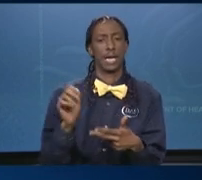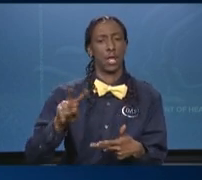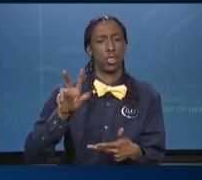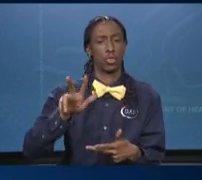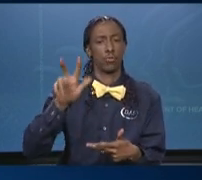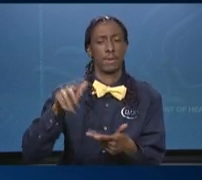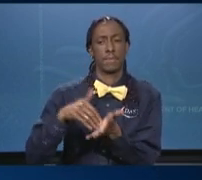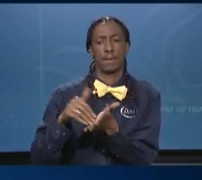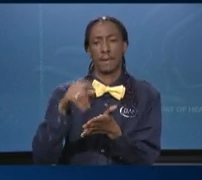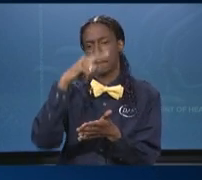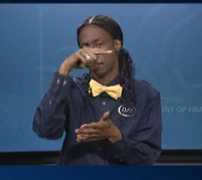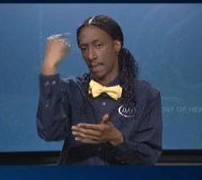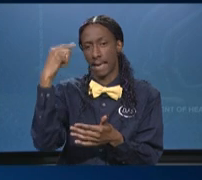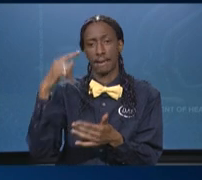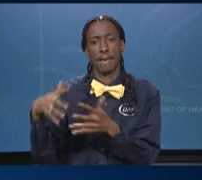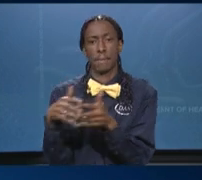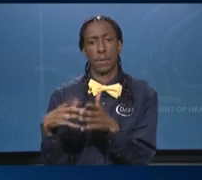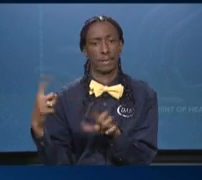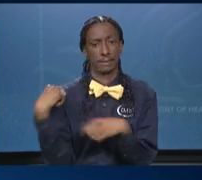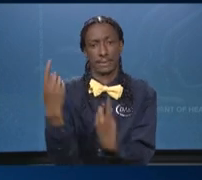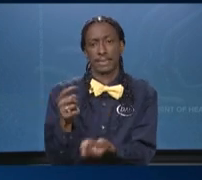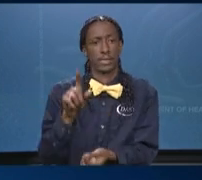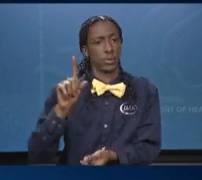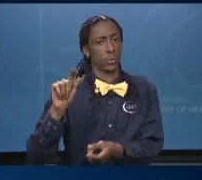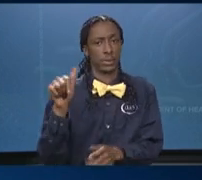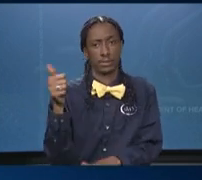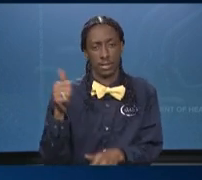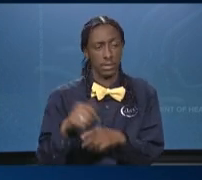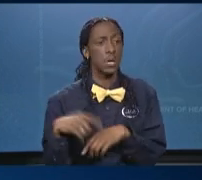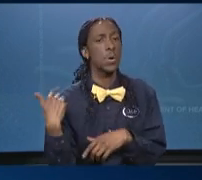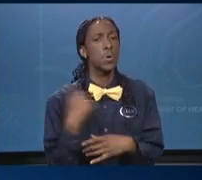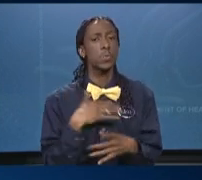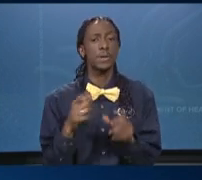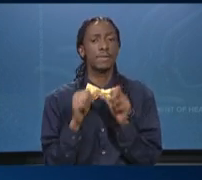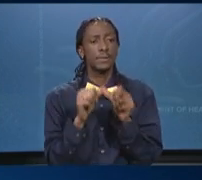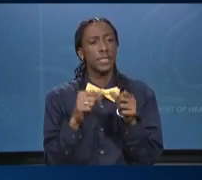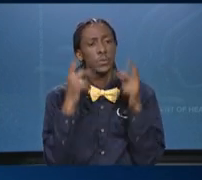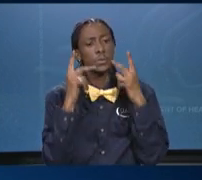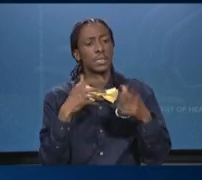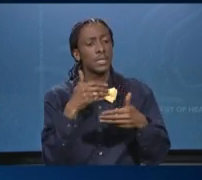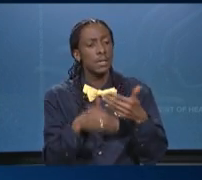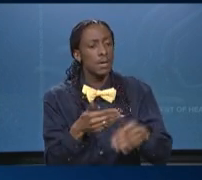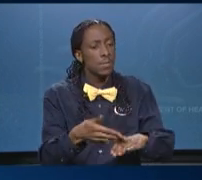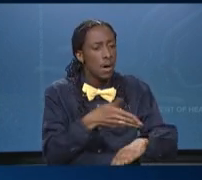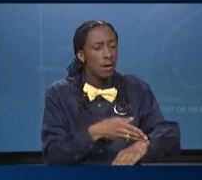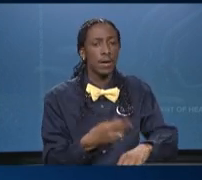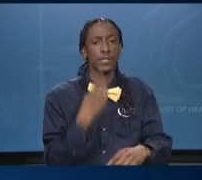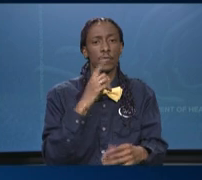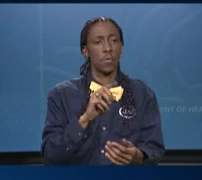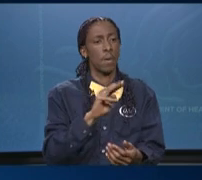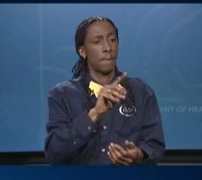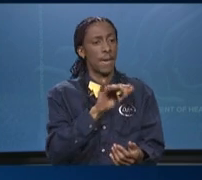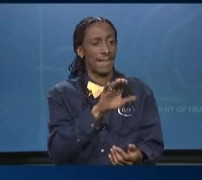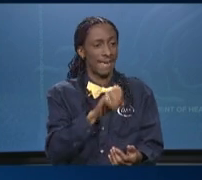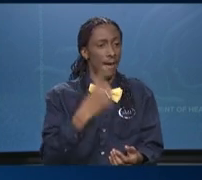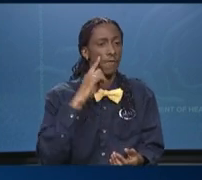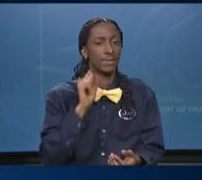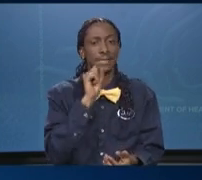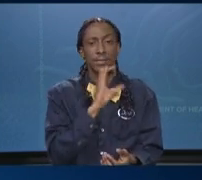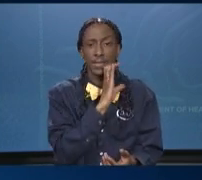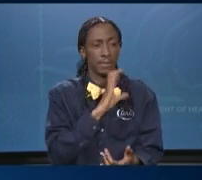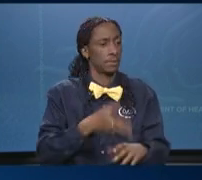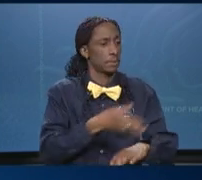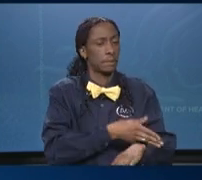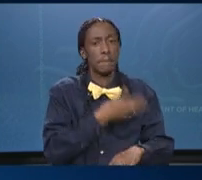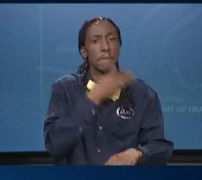since 2010. We have continued to see progress in making Medicare for seniors work better